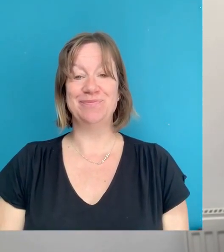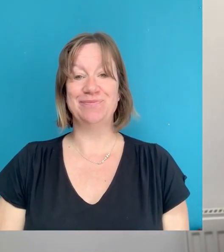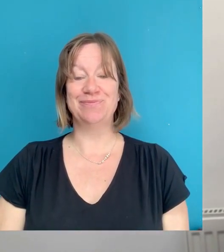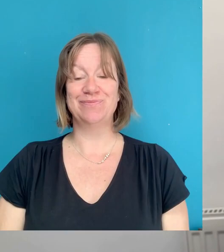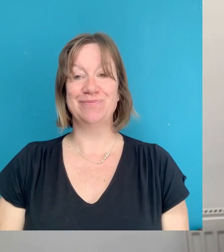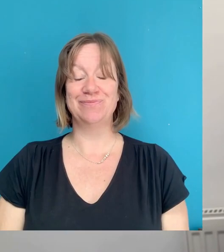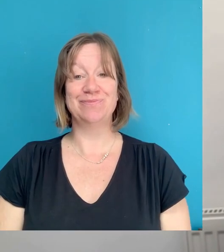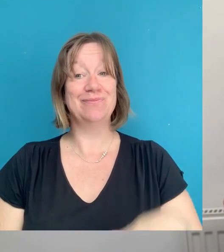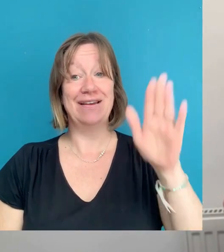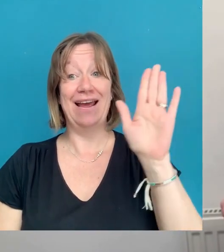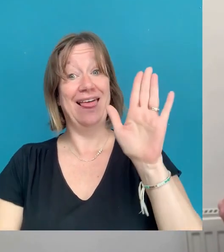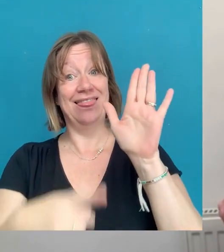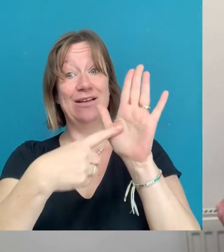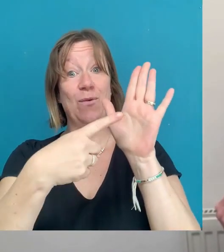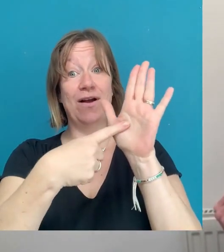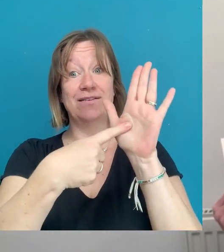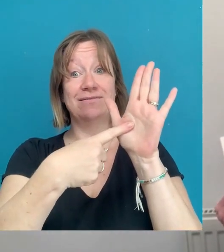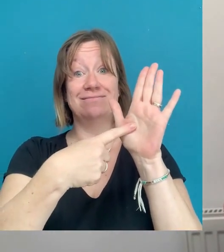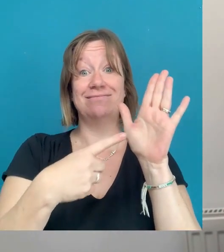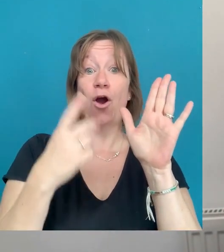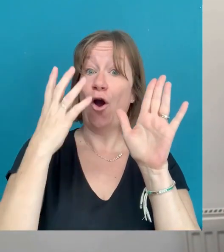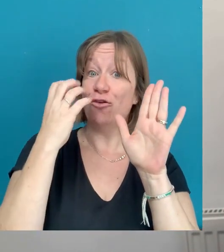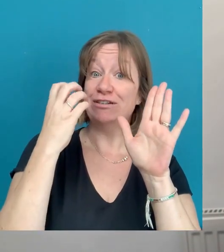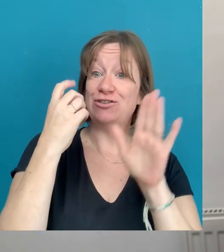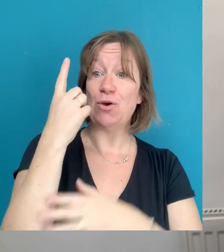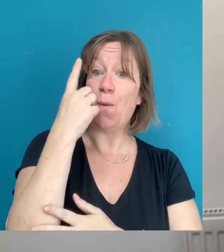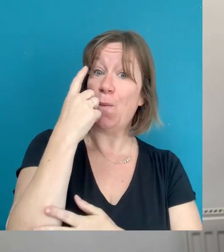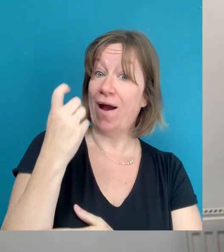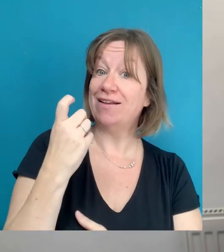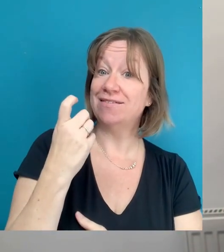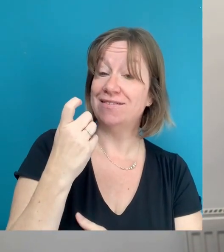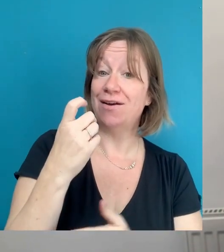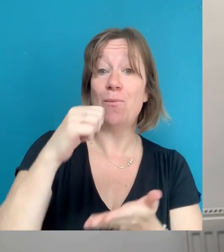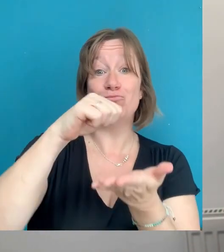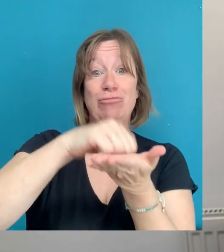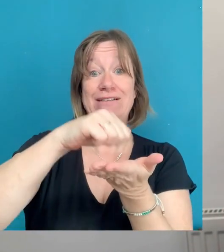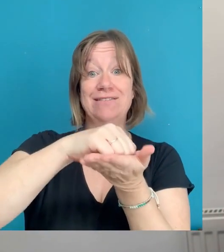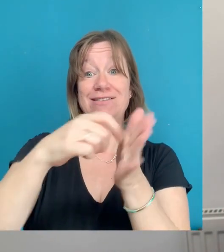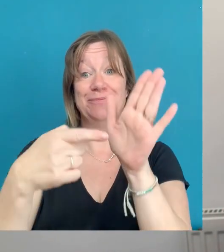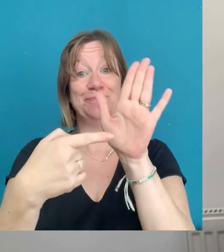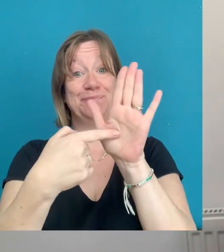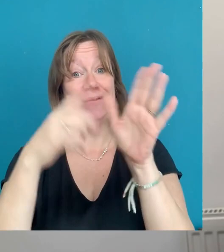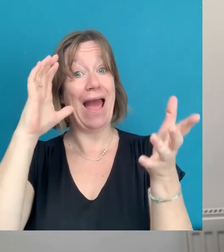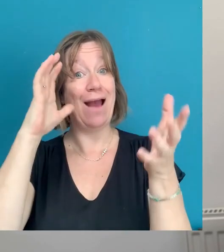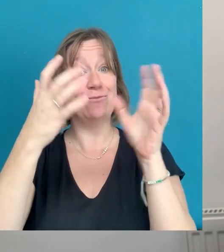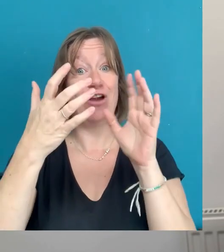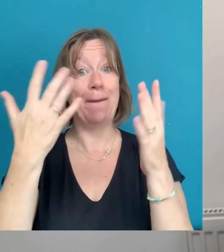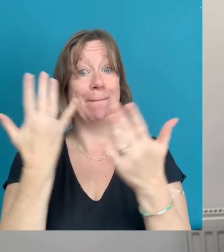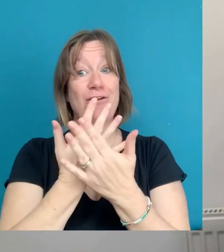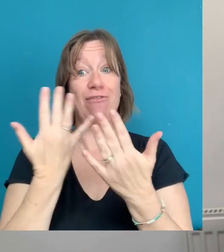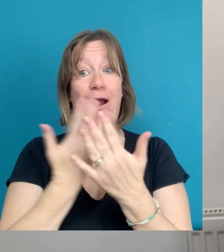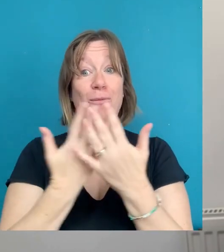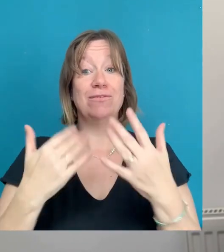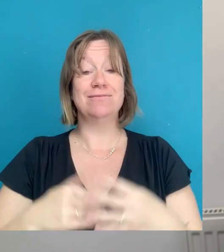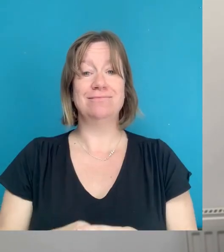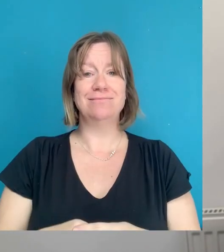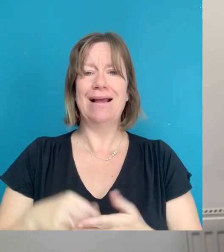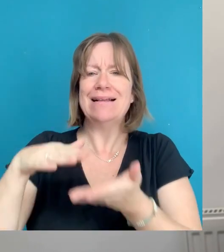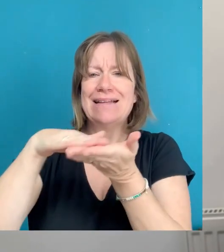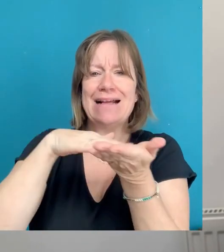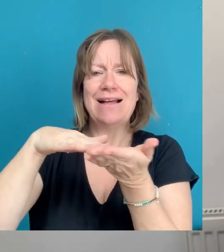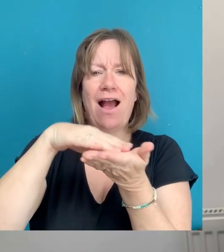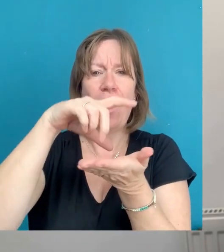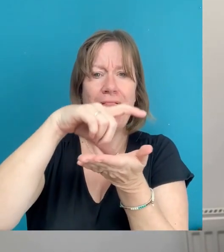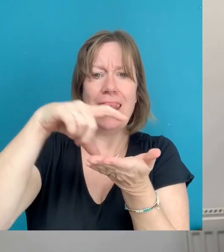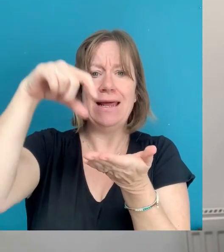them, prints of blue leaves. This is in oranges and whites with abstract